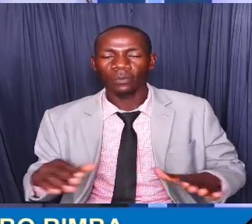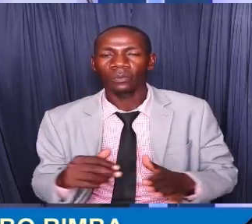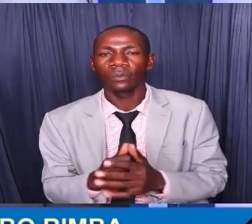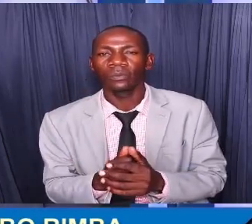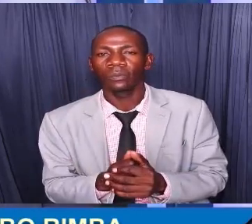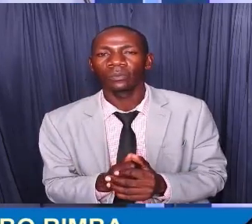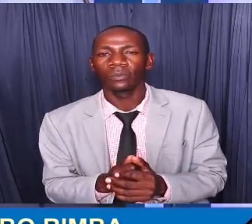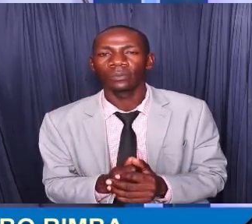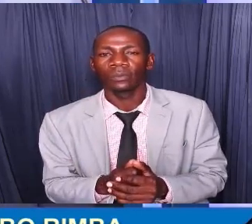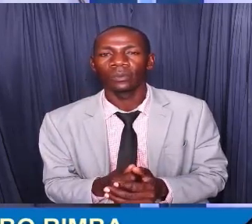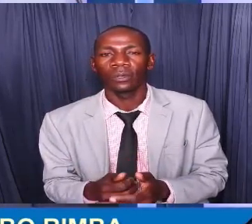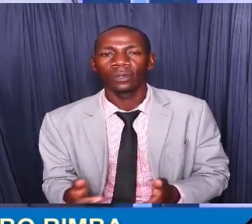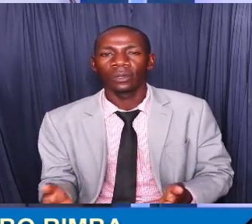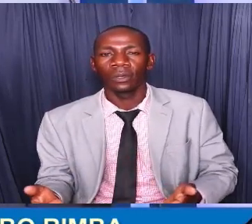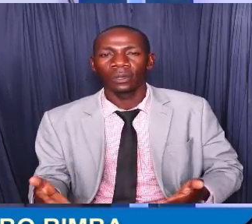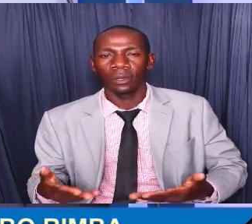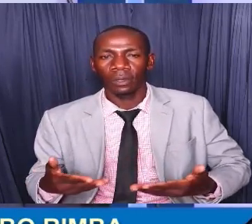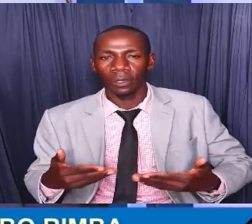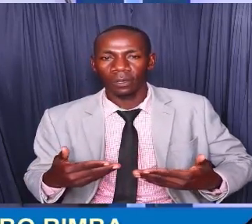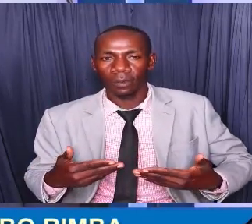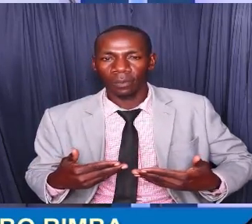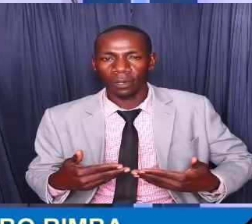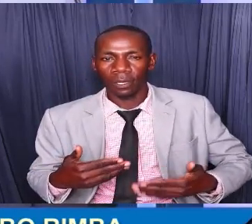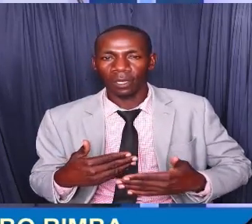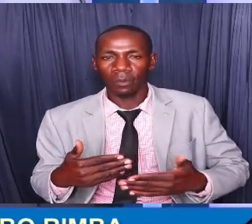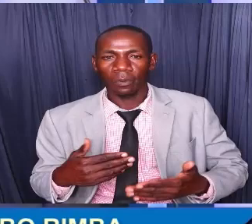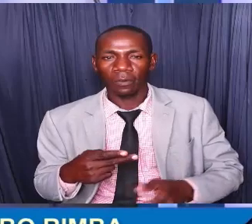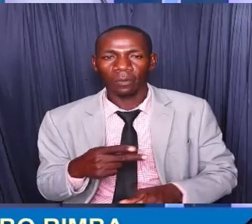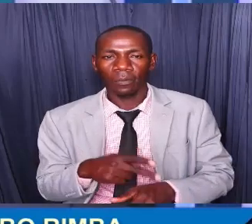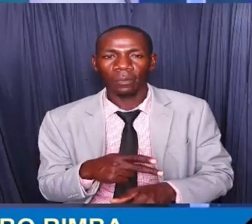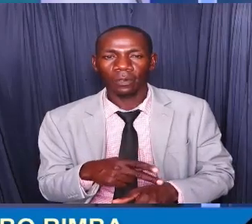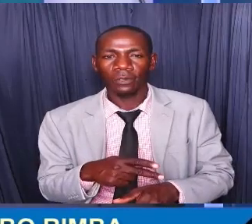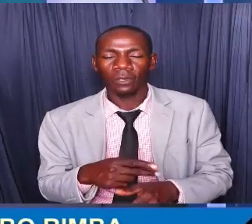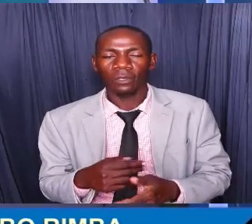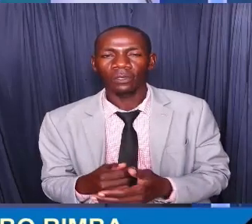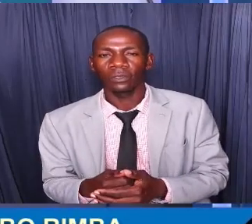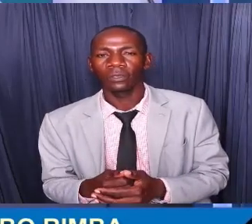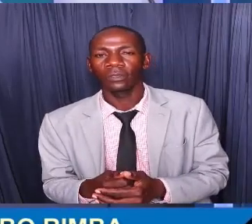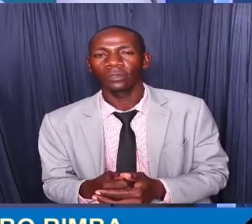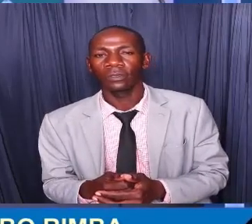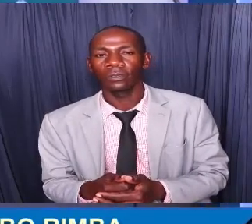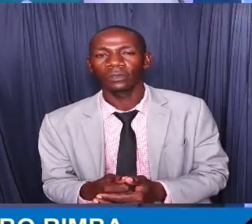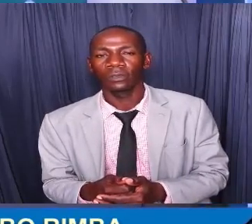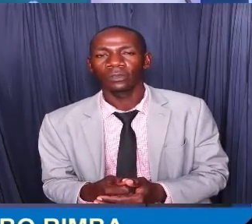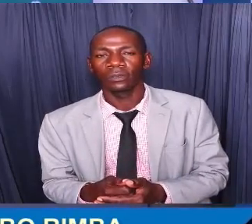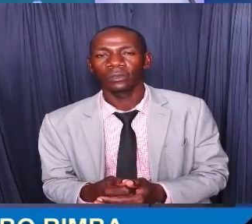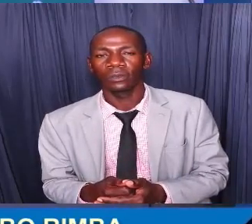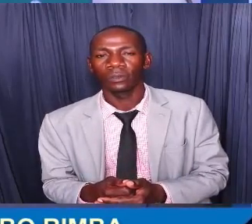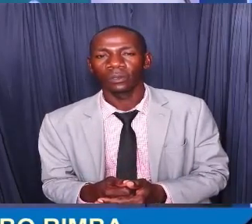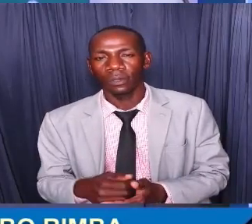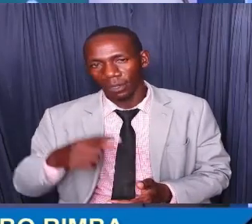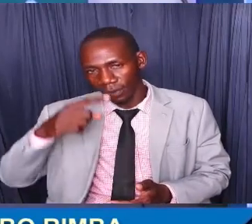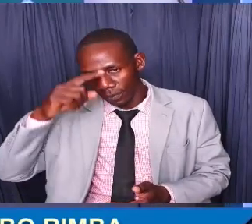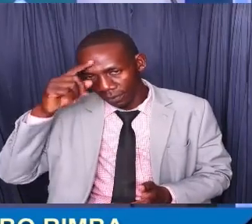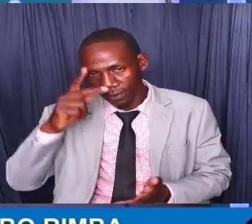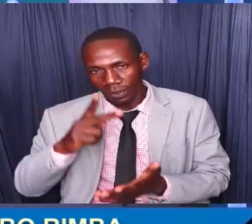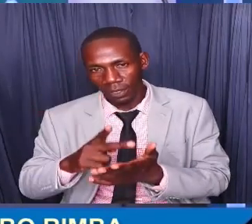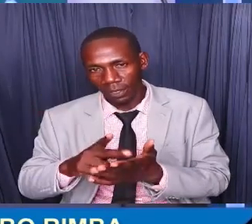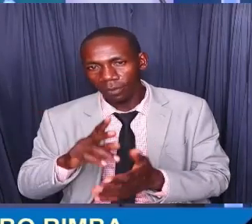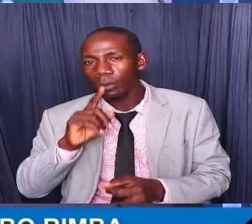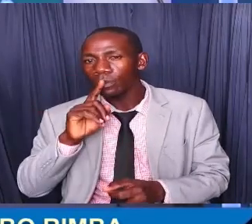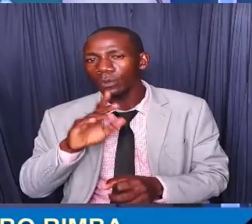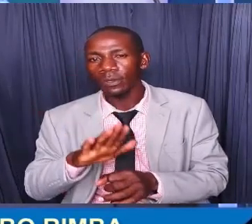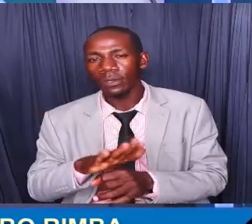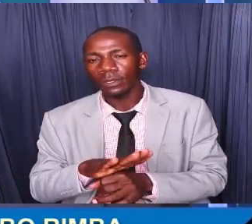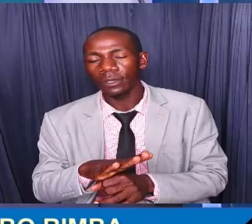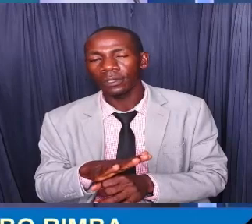farm. Akaleta mbele za Petro. And brought it before Peter. Maana ameweka ahadi yake. Because he had put